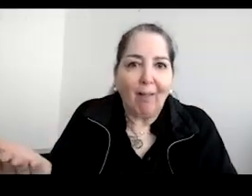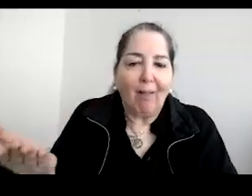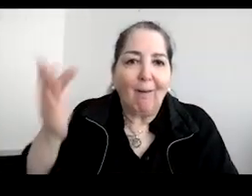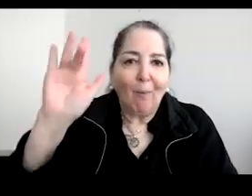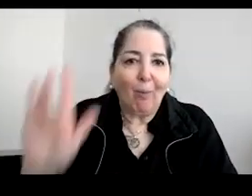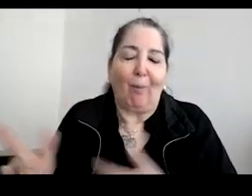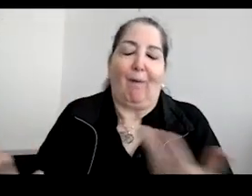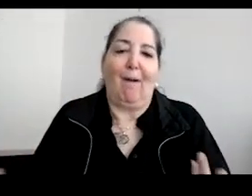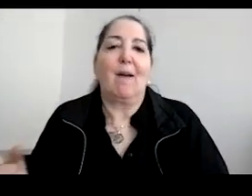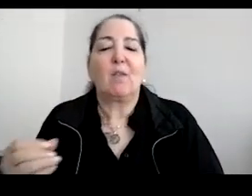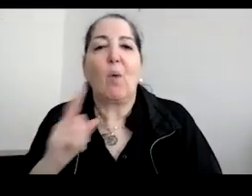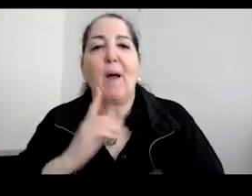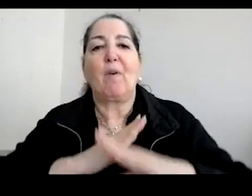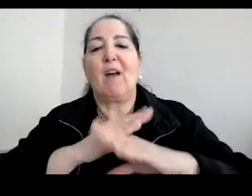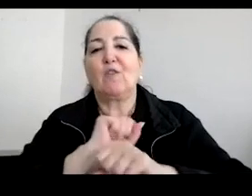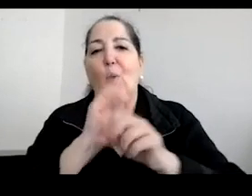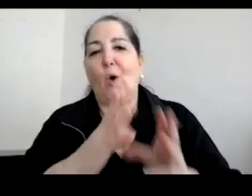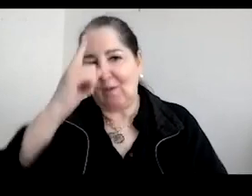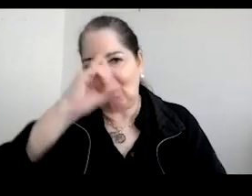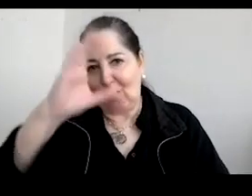prevents workers from being out there looking for work.